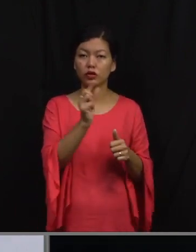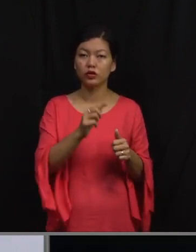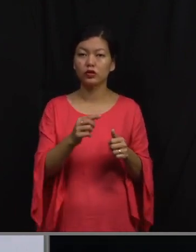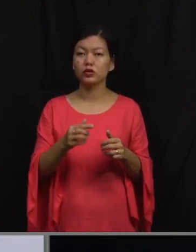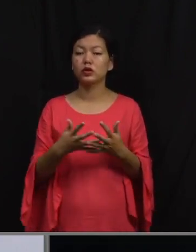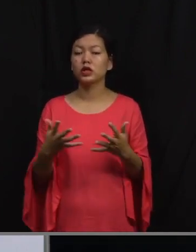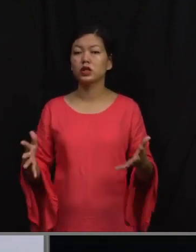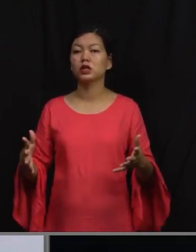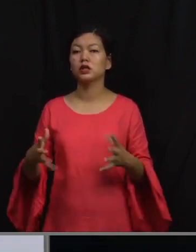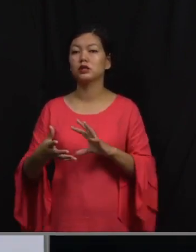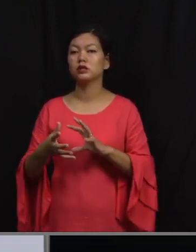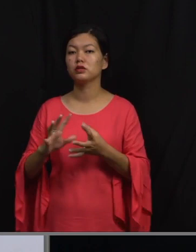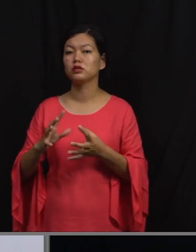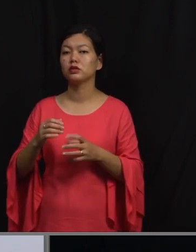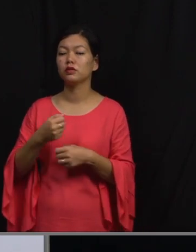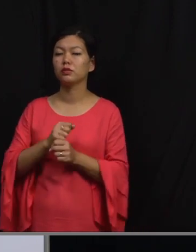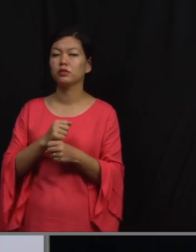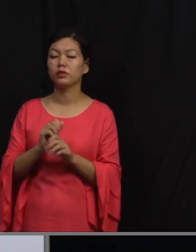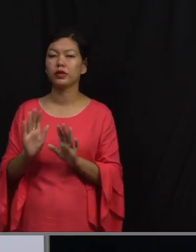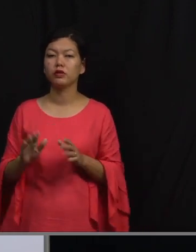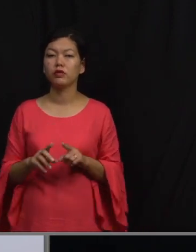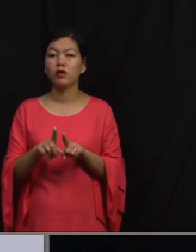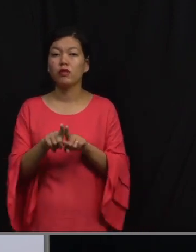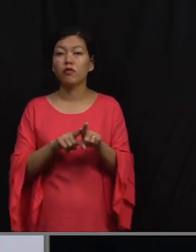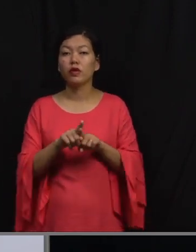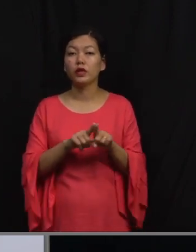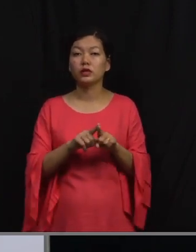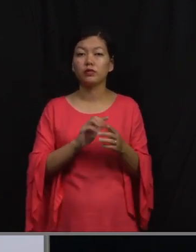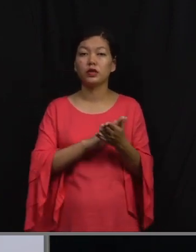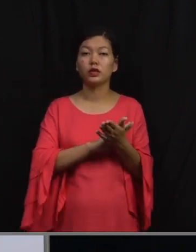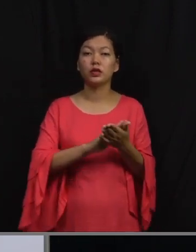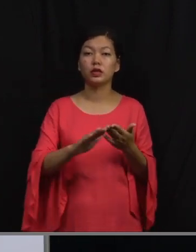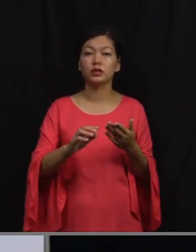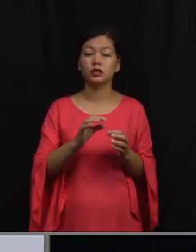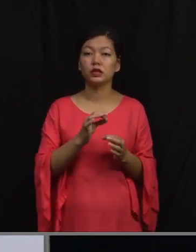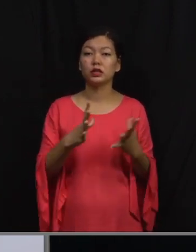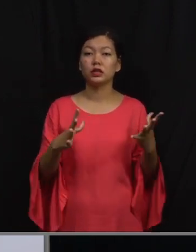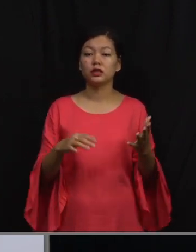example. First, if I discuss about the heat engine, if I discuss about what? Heat engine.